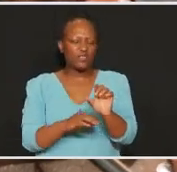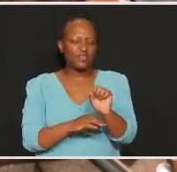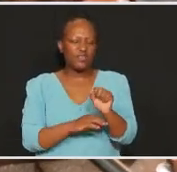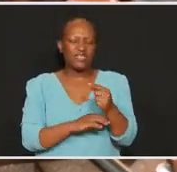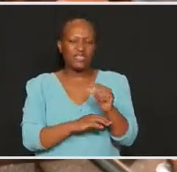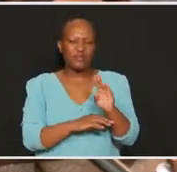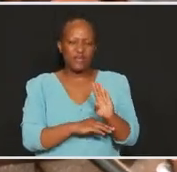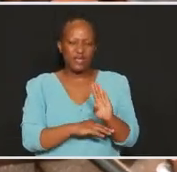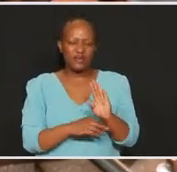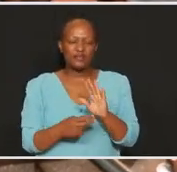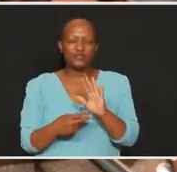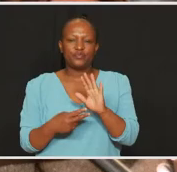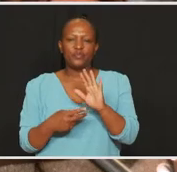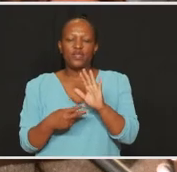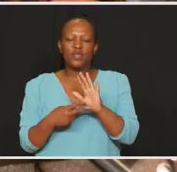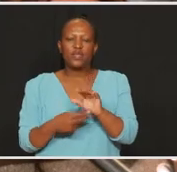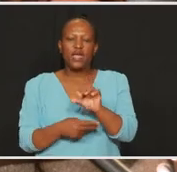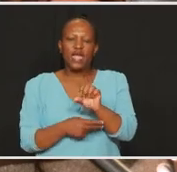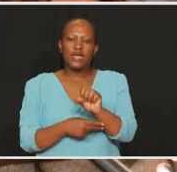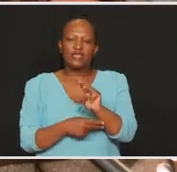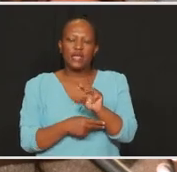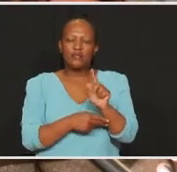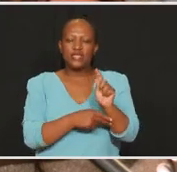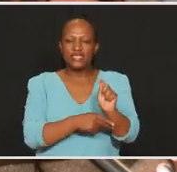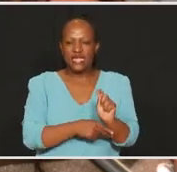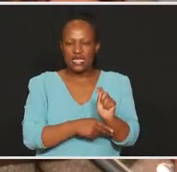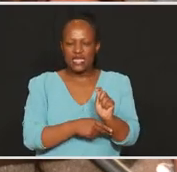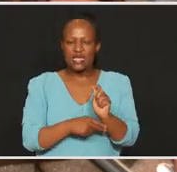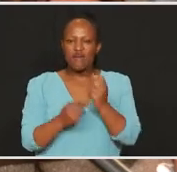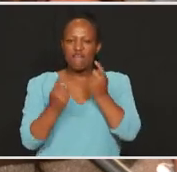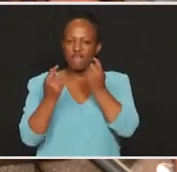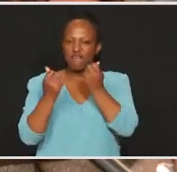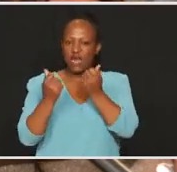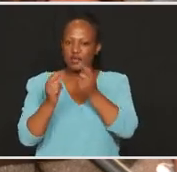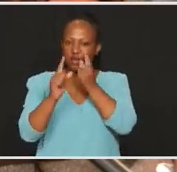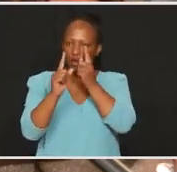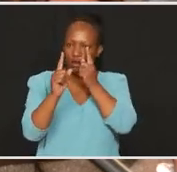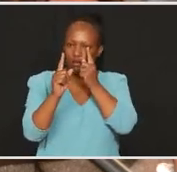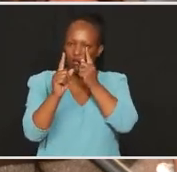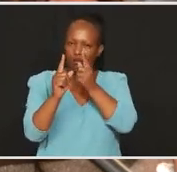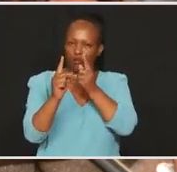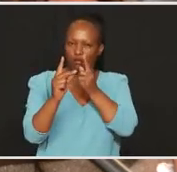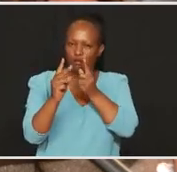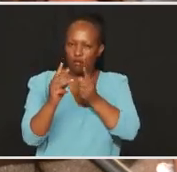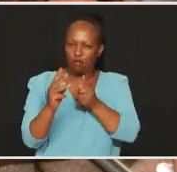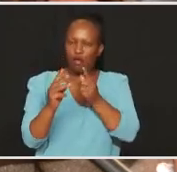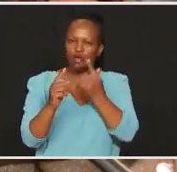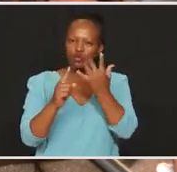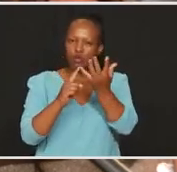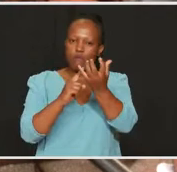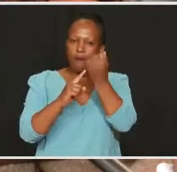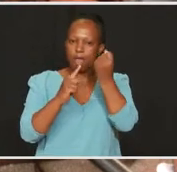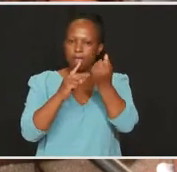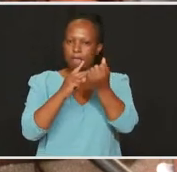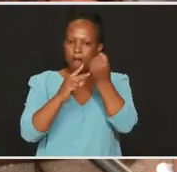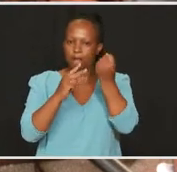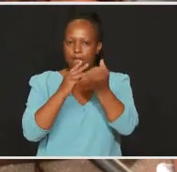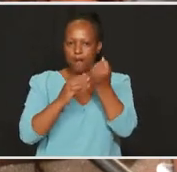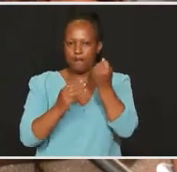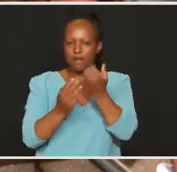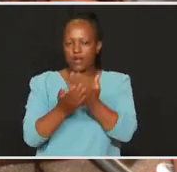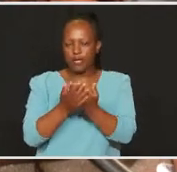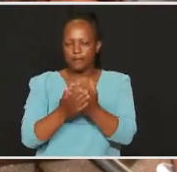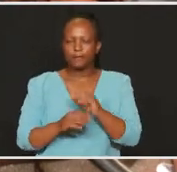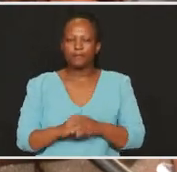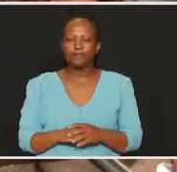smts to not only set financial goals but to achieve them and Achieve them in time and use the money legibly schools